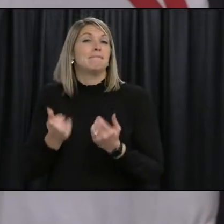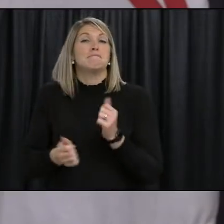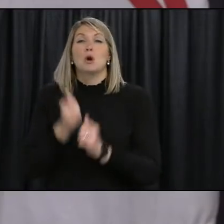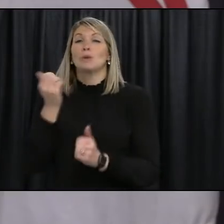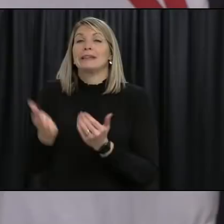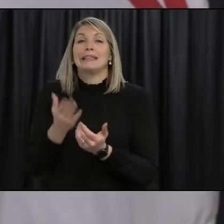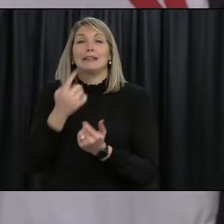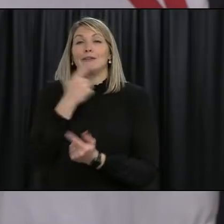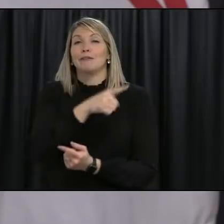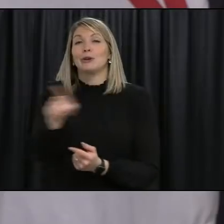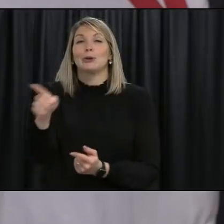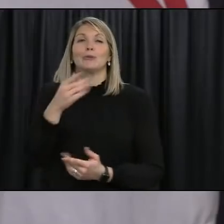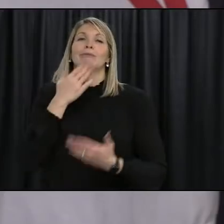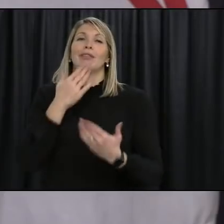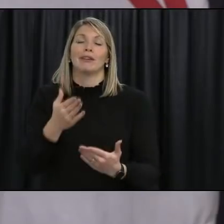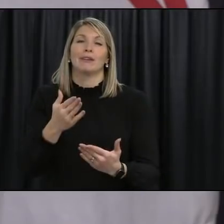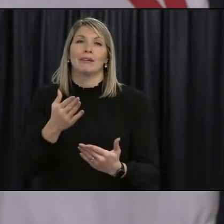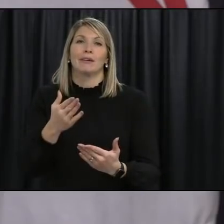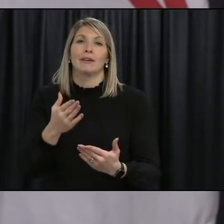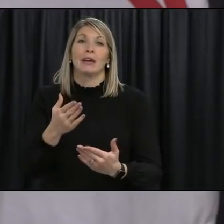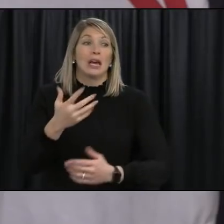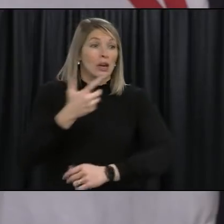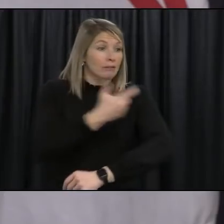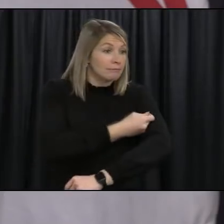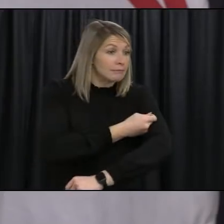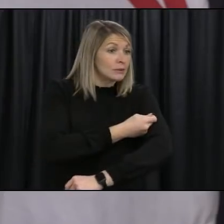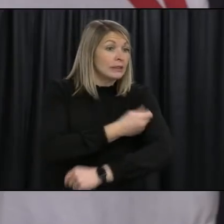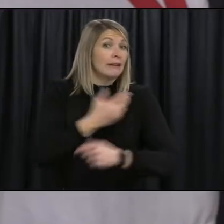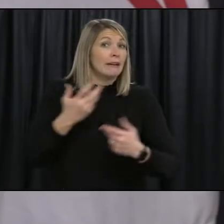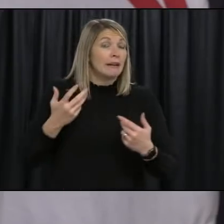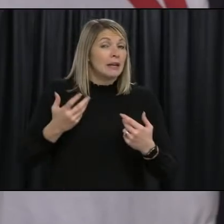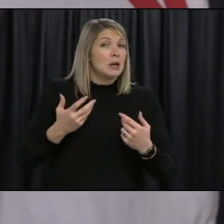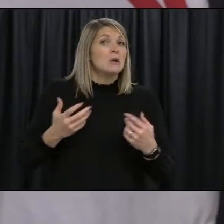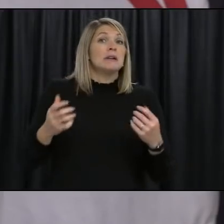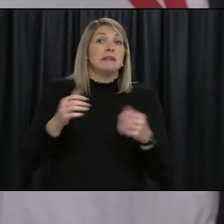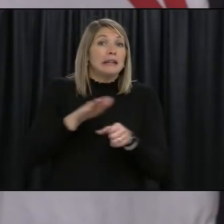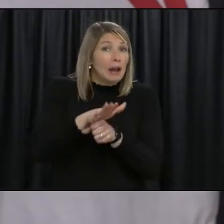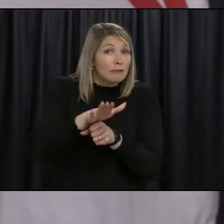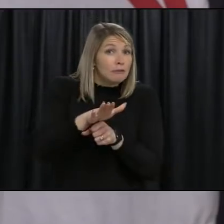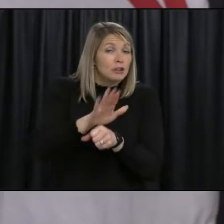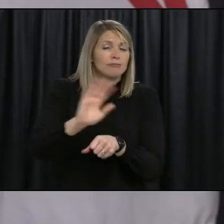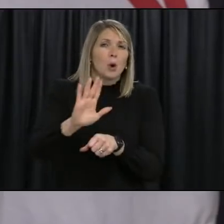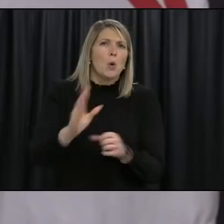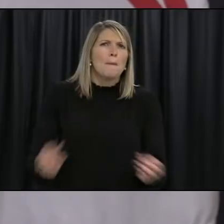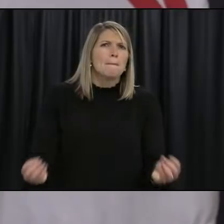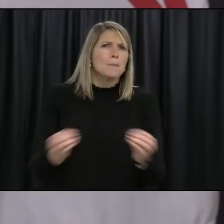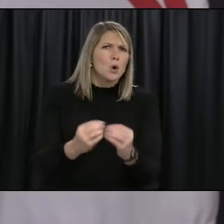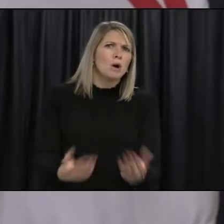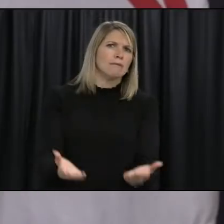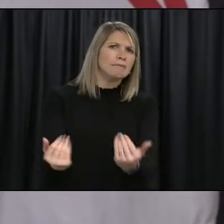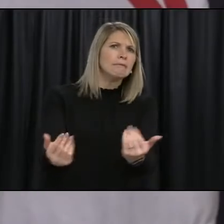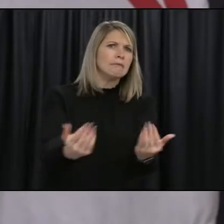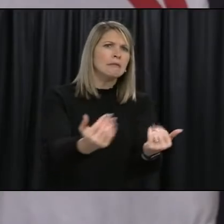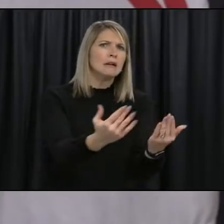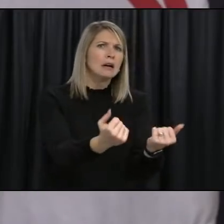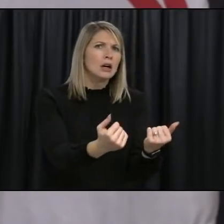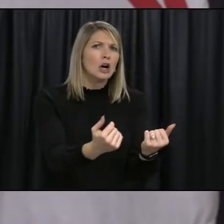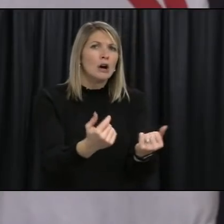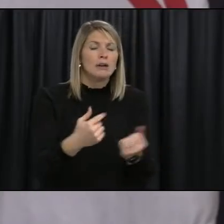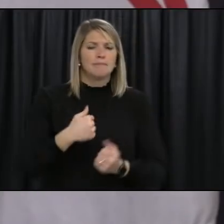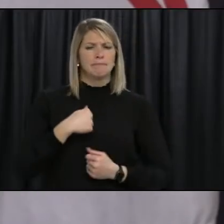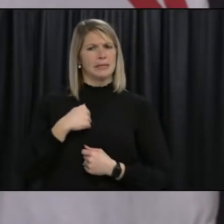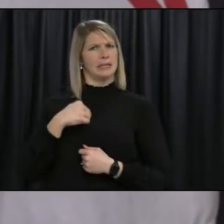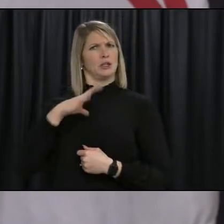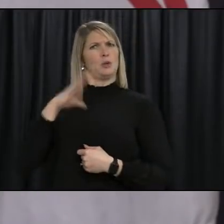But Newfoundland and Labrador, it's not enough. More need to get flu shots. Remember, it's not just about you. It's about